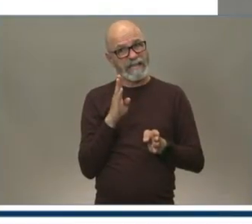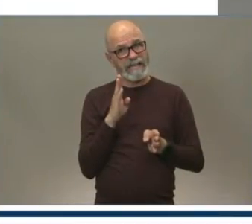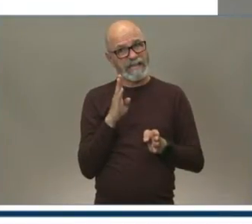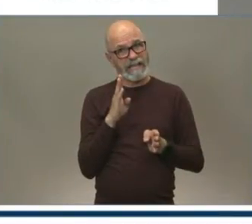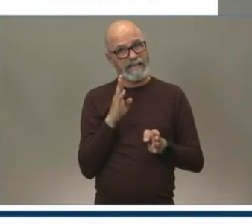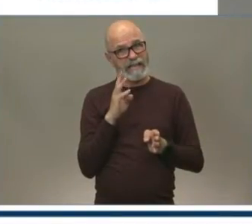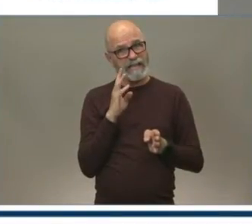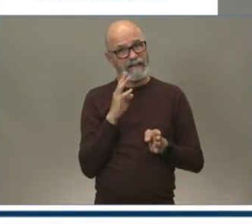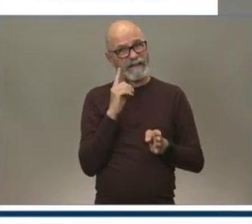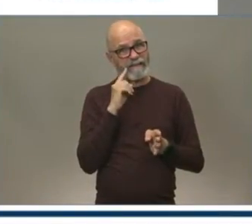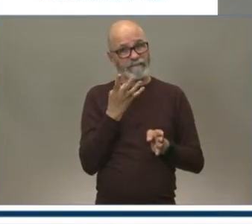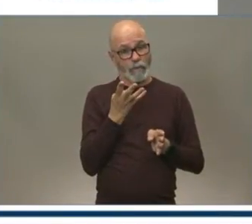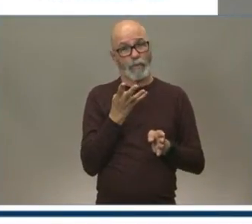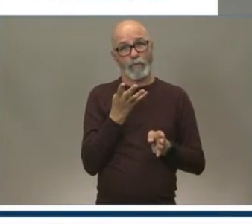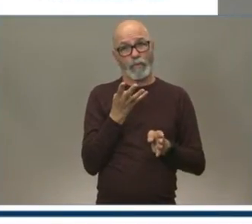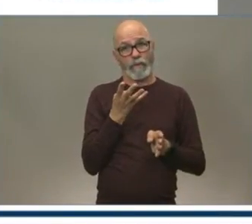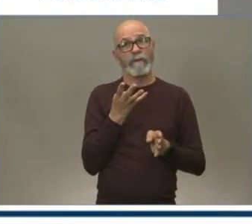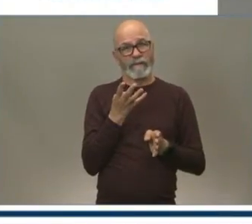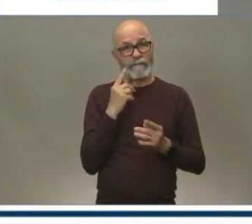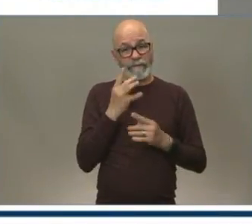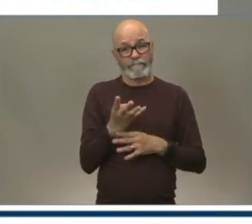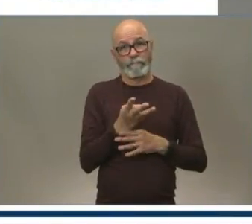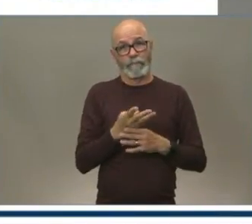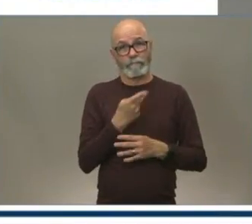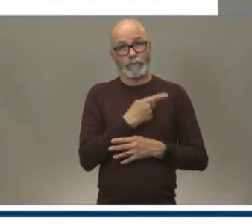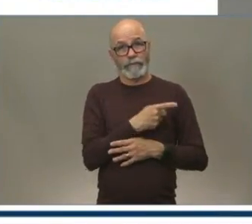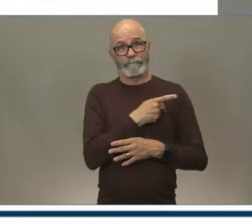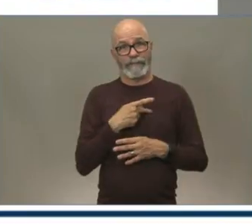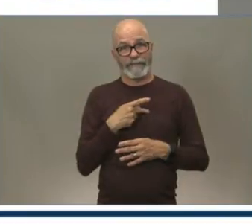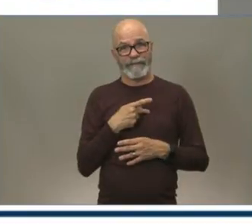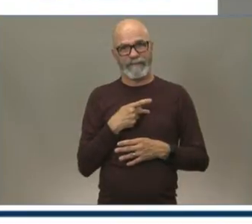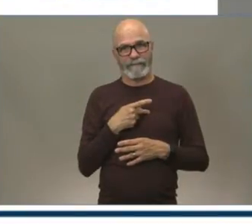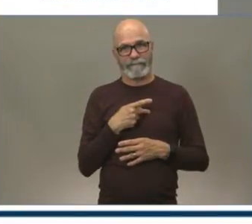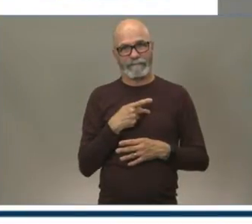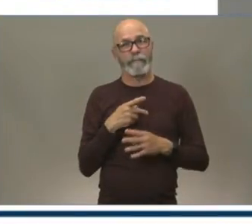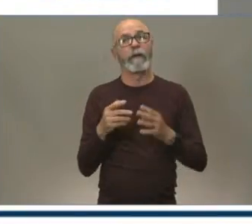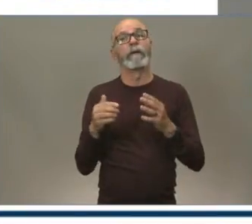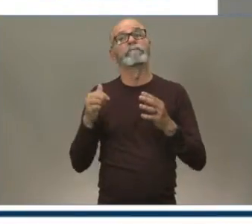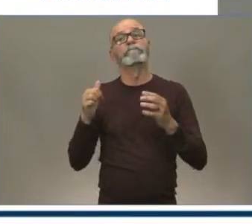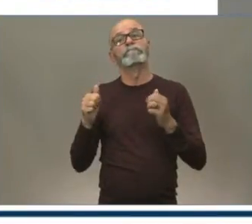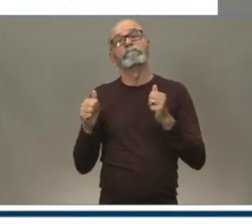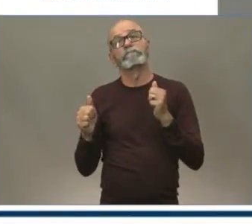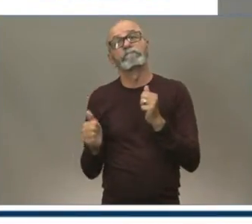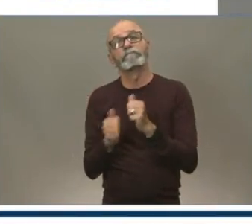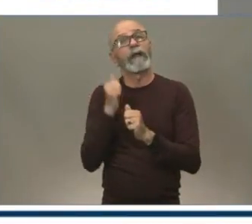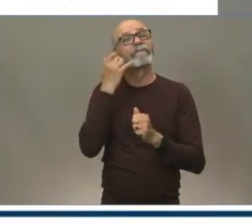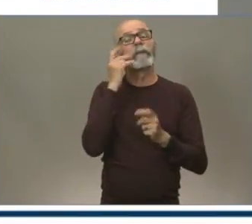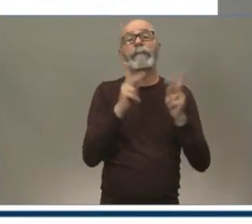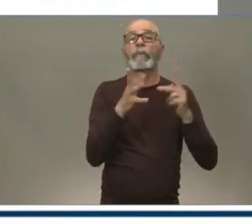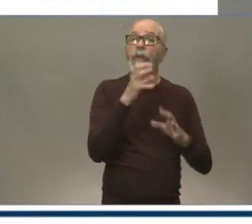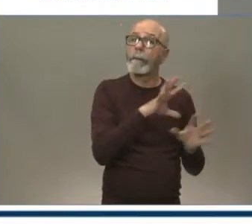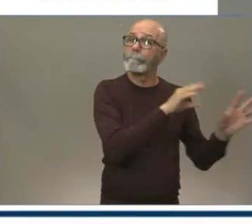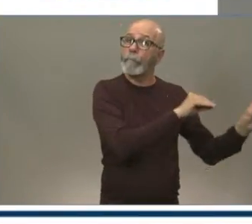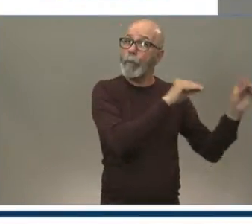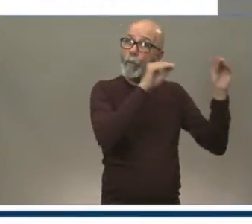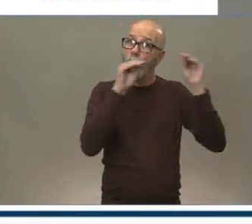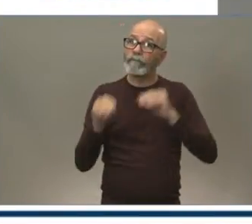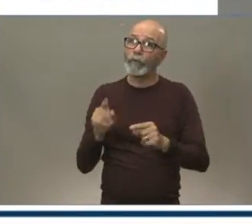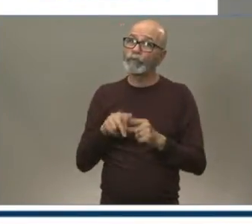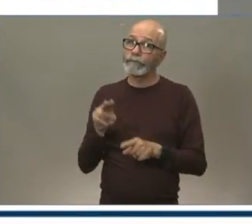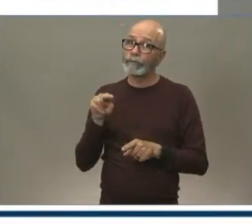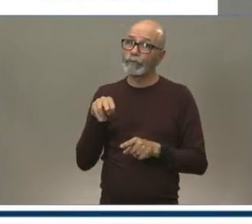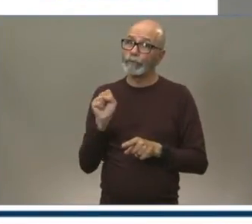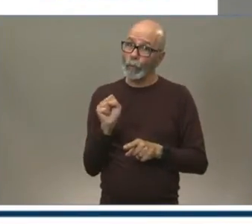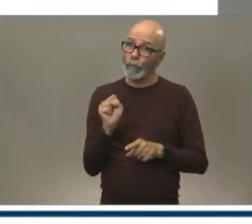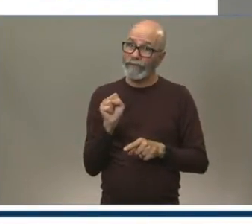case. The second item I want to clarify is people who are looking to move to Nova Scotia during the next